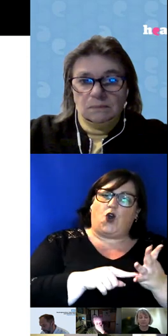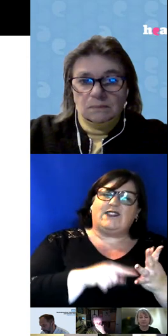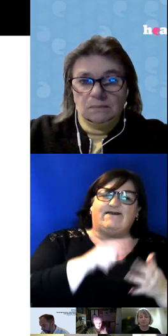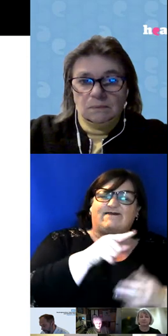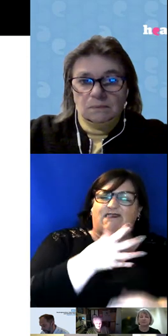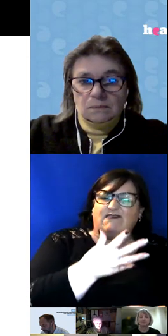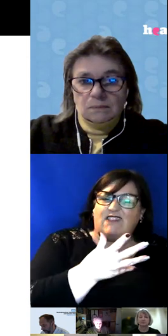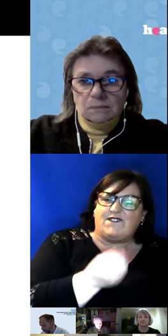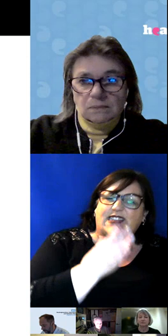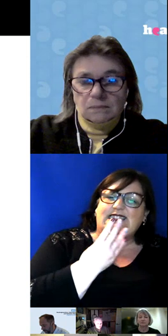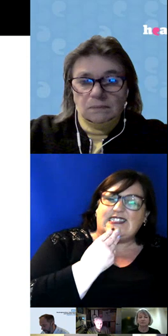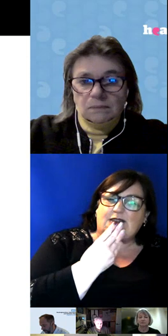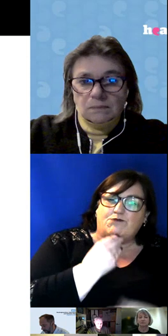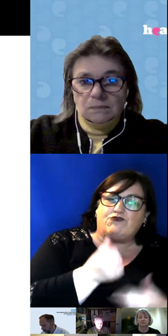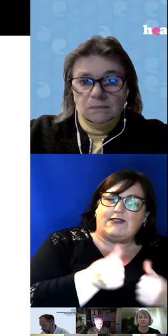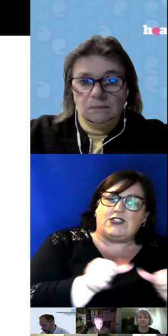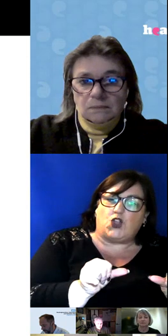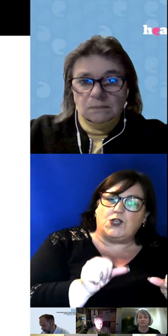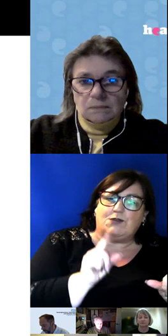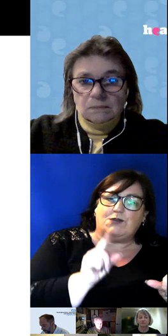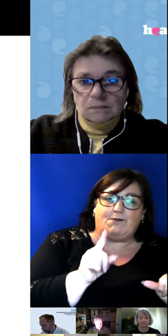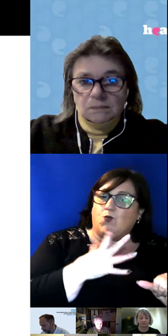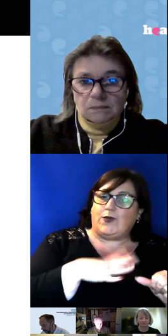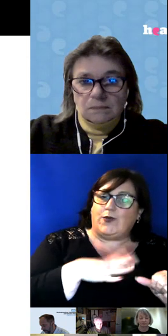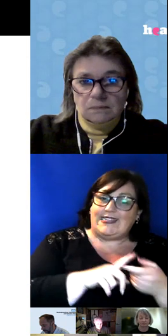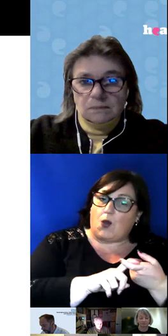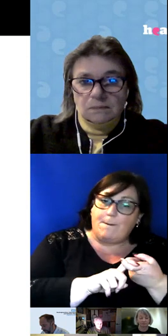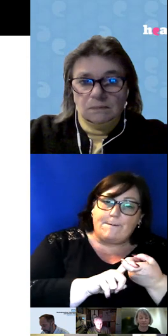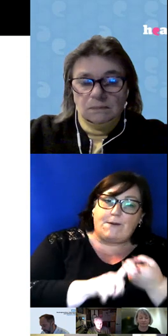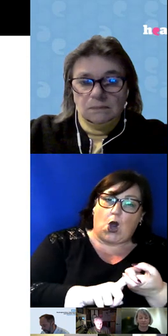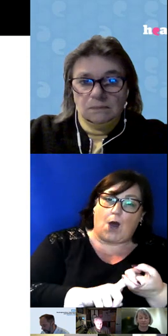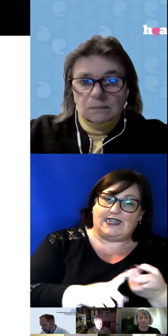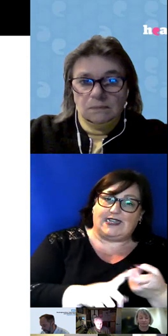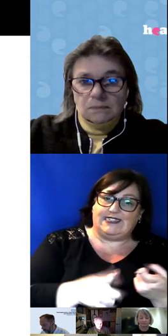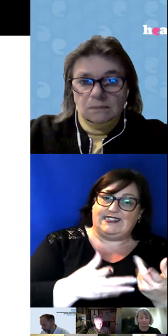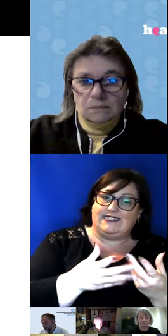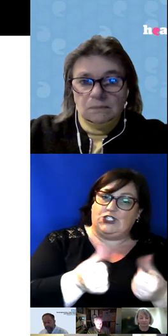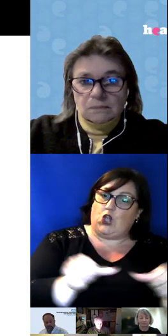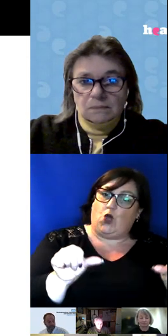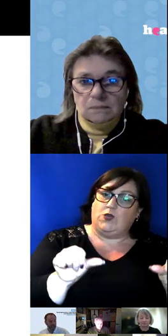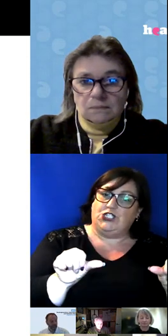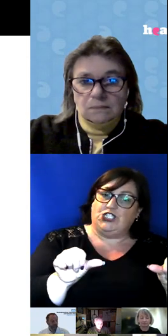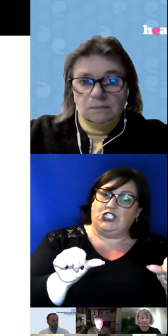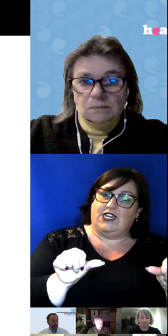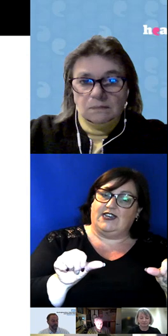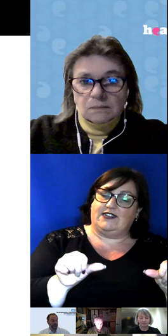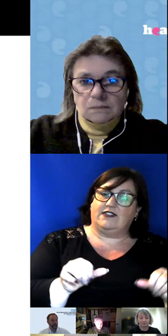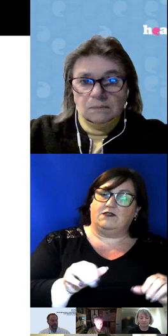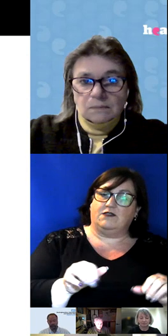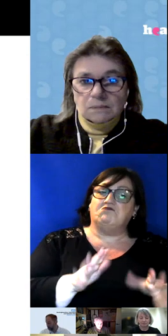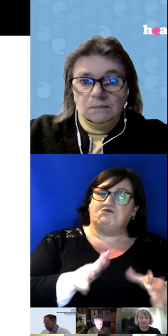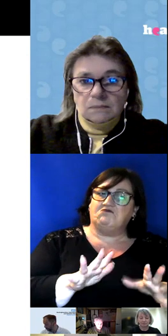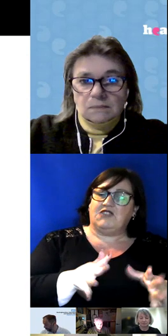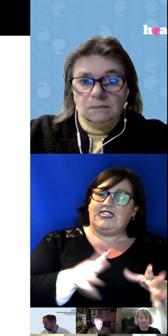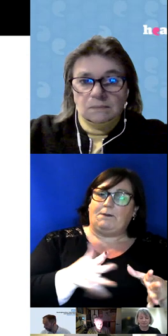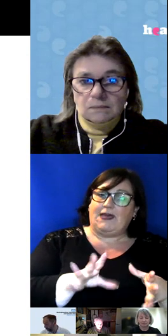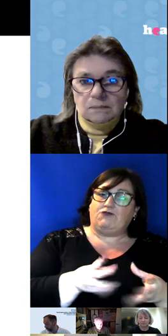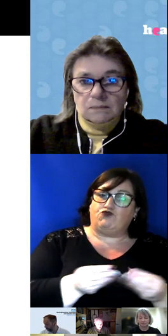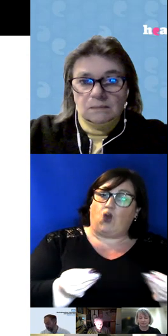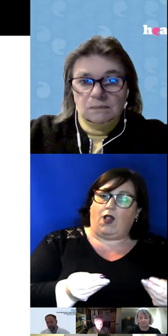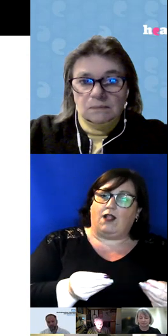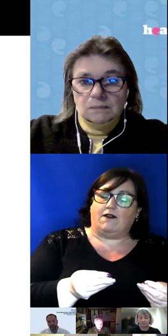a permanent solution is needed. It's been a big issue in Wantage, and it's a, which has been resolved now. We're getting bricks on